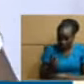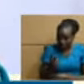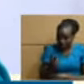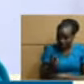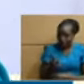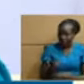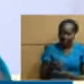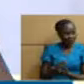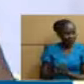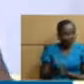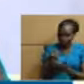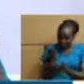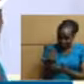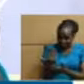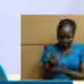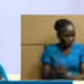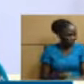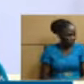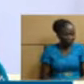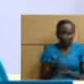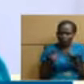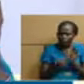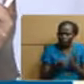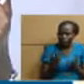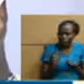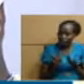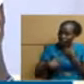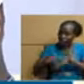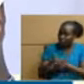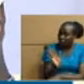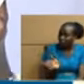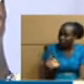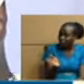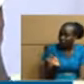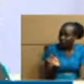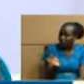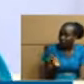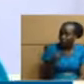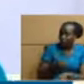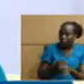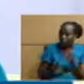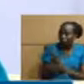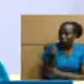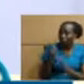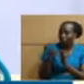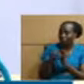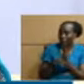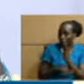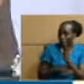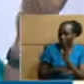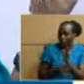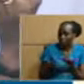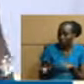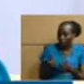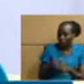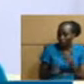for example, is there inclusiveness in these programs? When they were developing SAGE, when they were developing